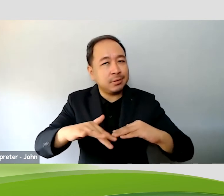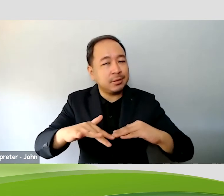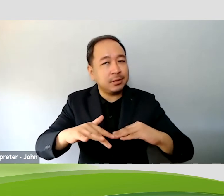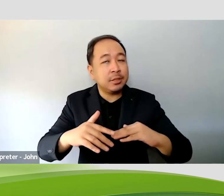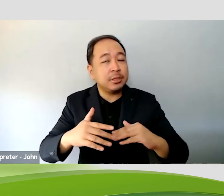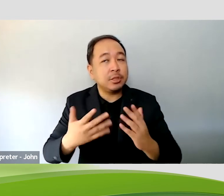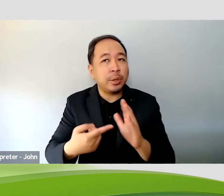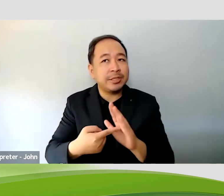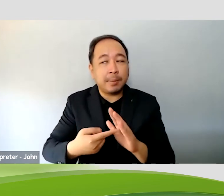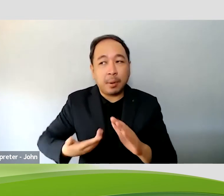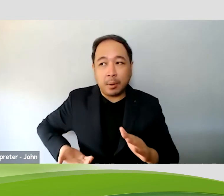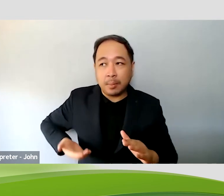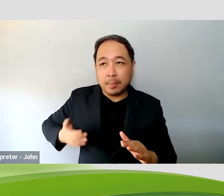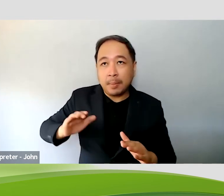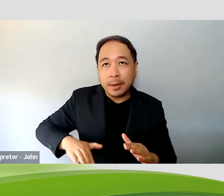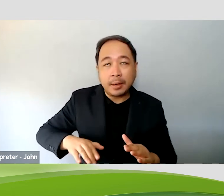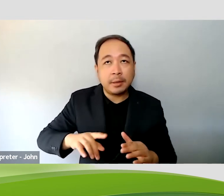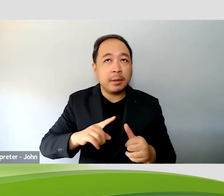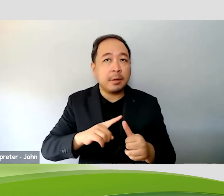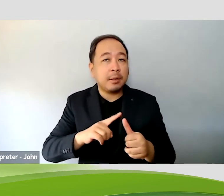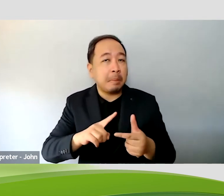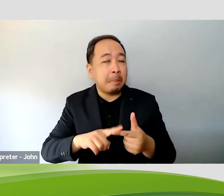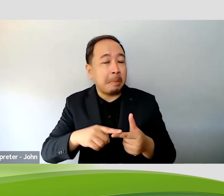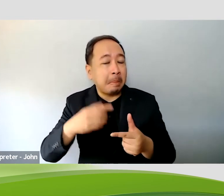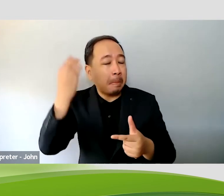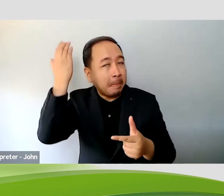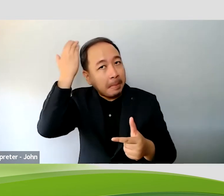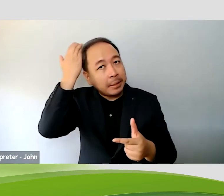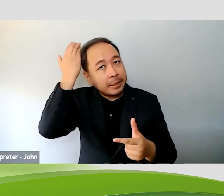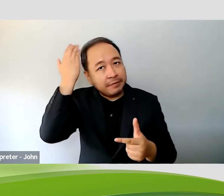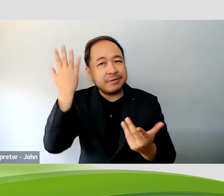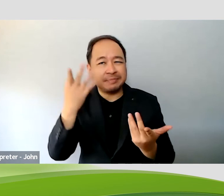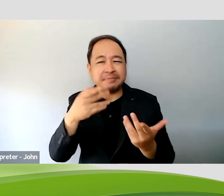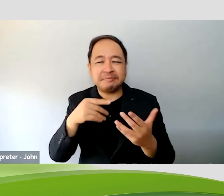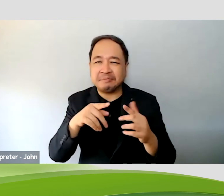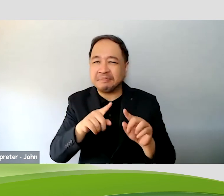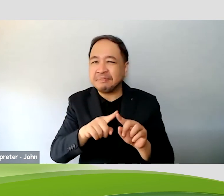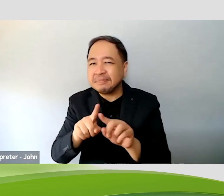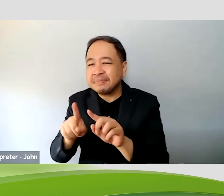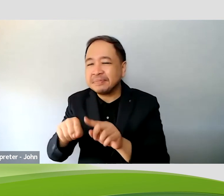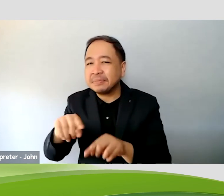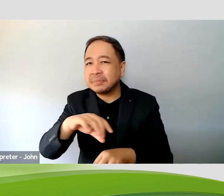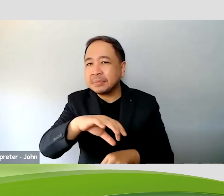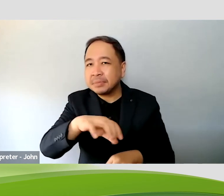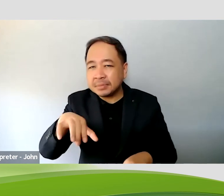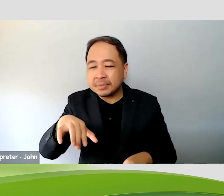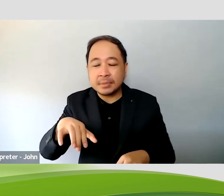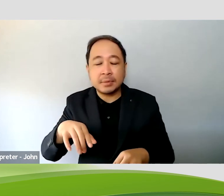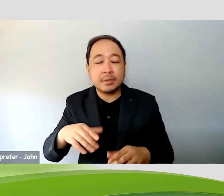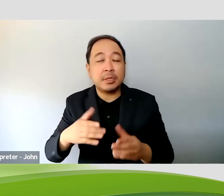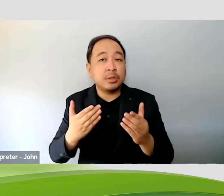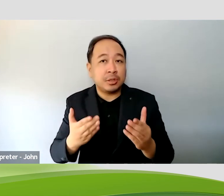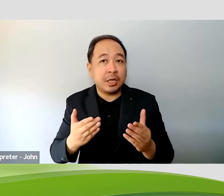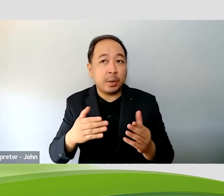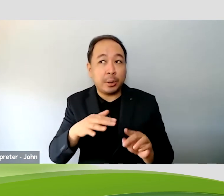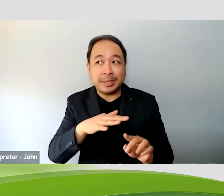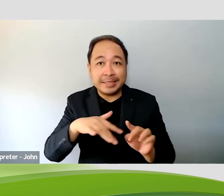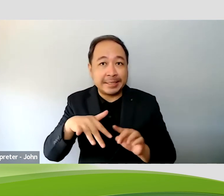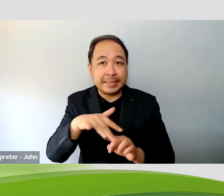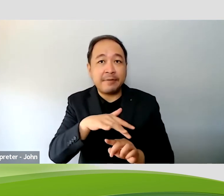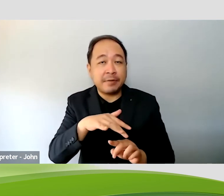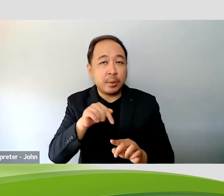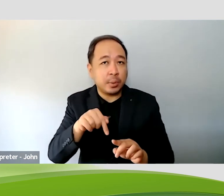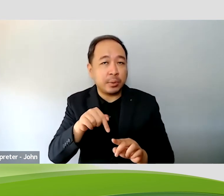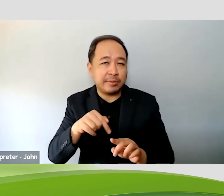will be degraded day by day. So we have to combat regarding this poverty. I